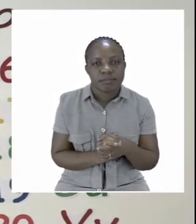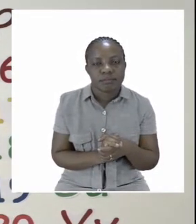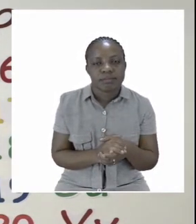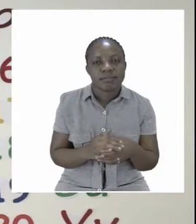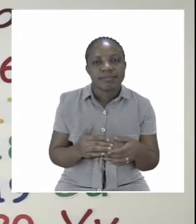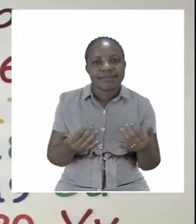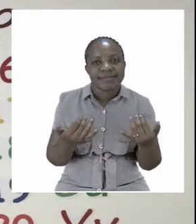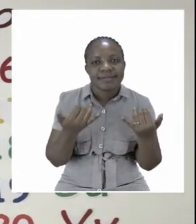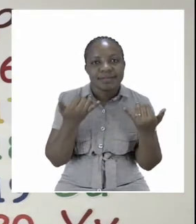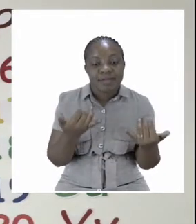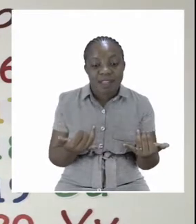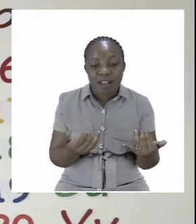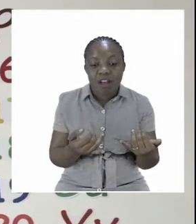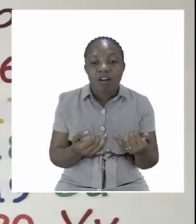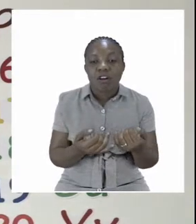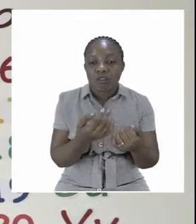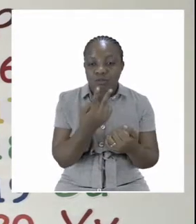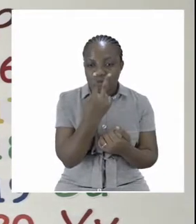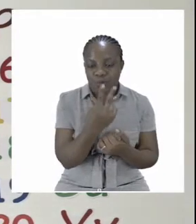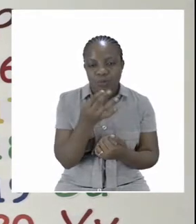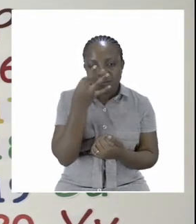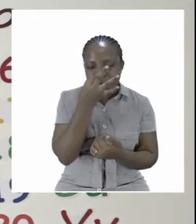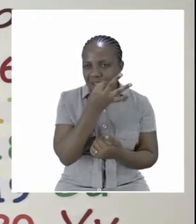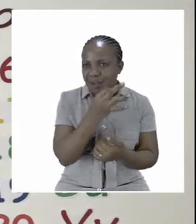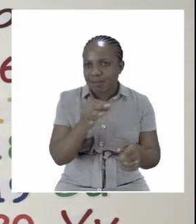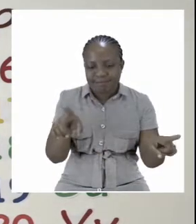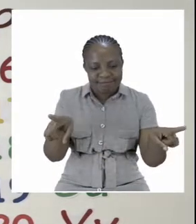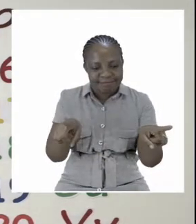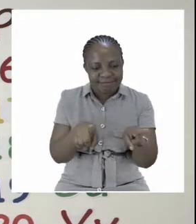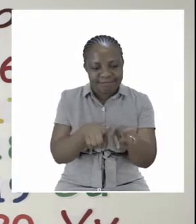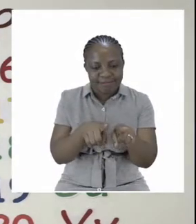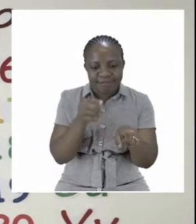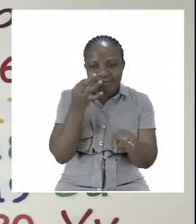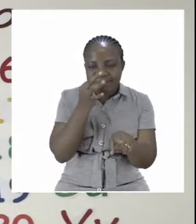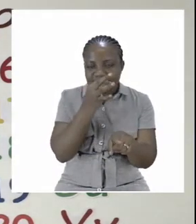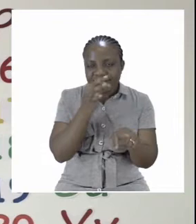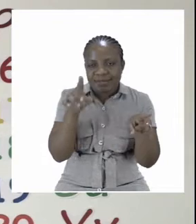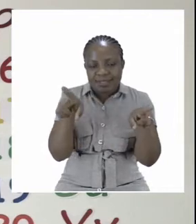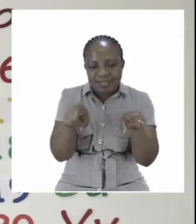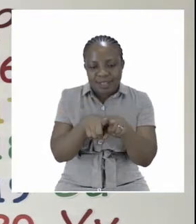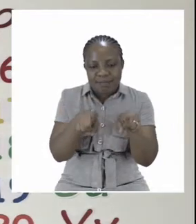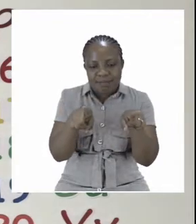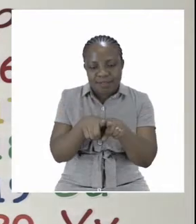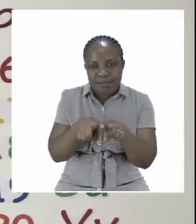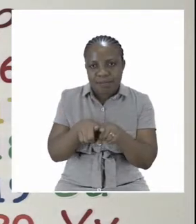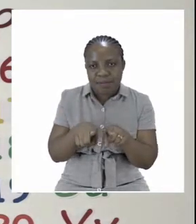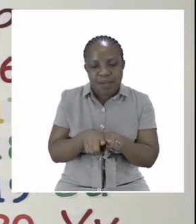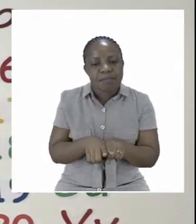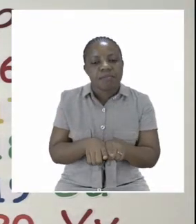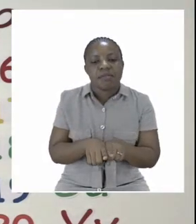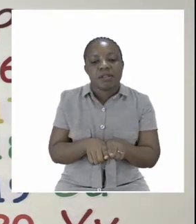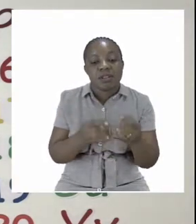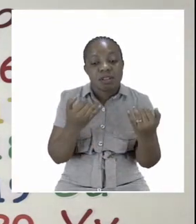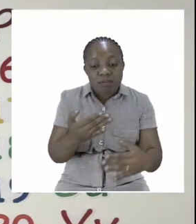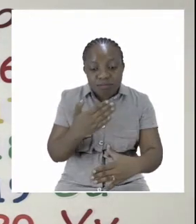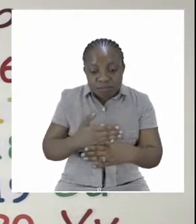the two flowers look the same. And I want you to do the same in your booklet as